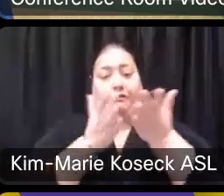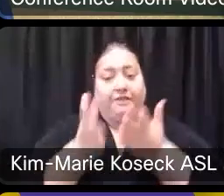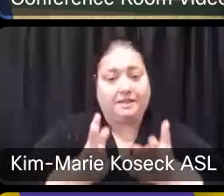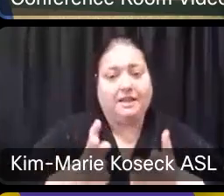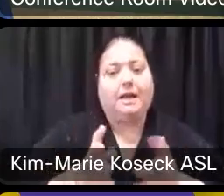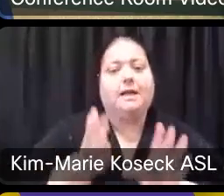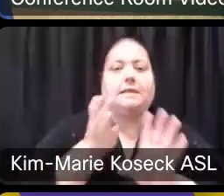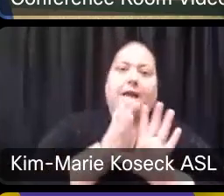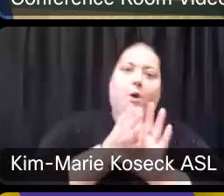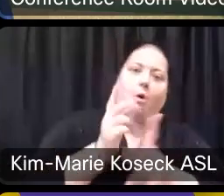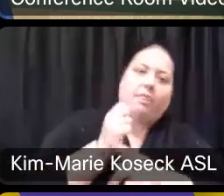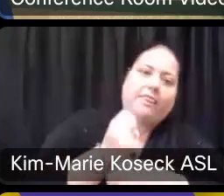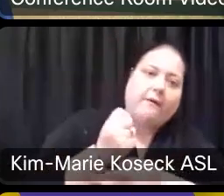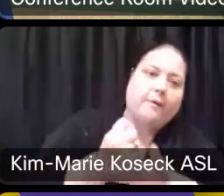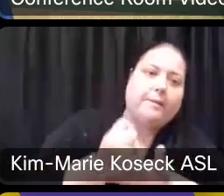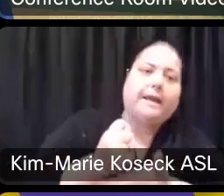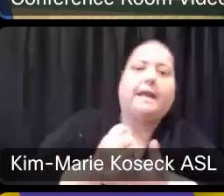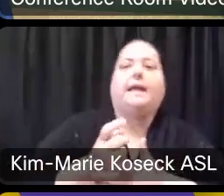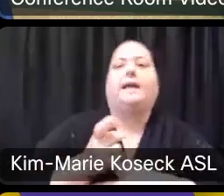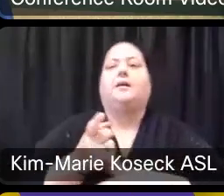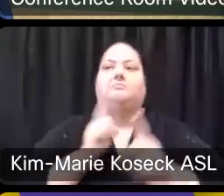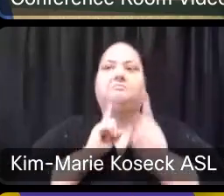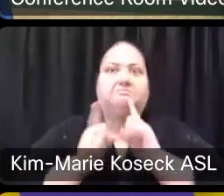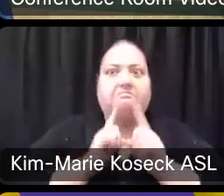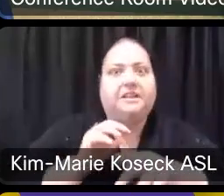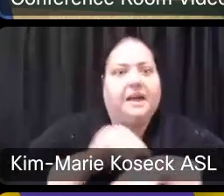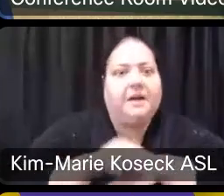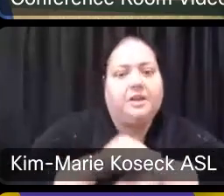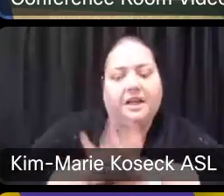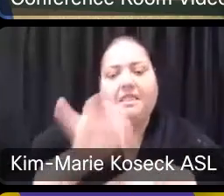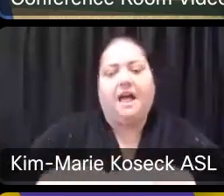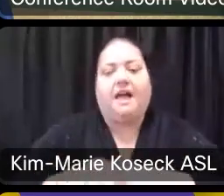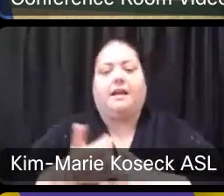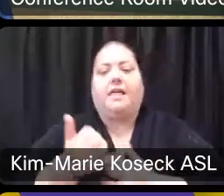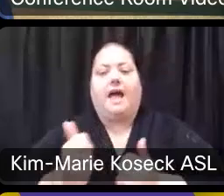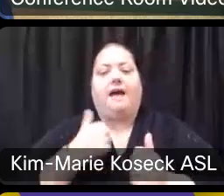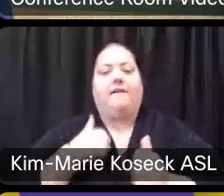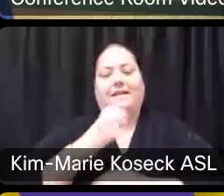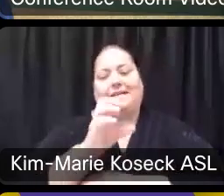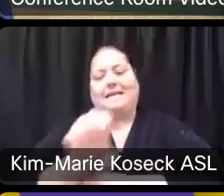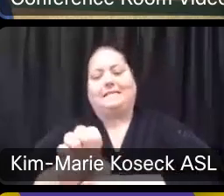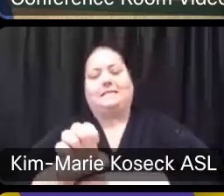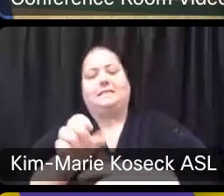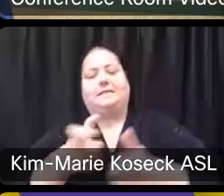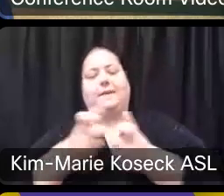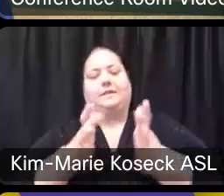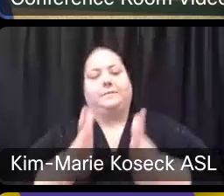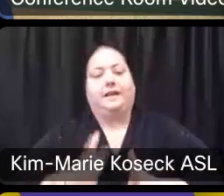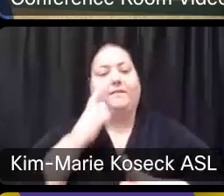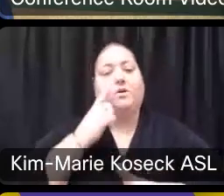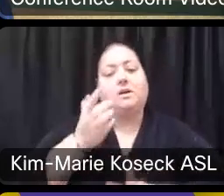psychotherapy, assessment, medication, it also provides a targeted case management and